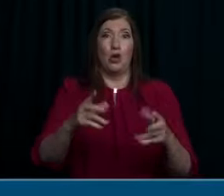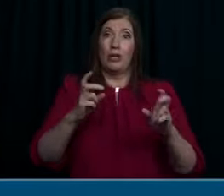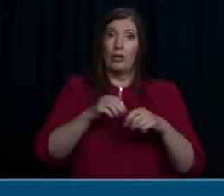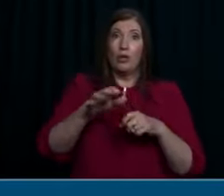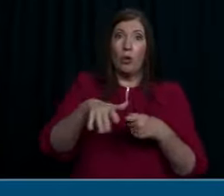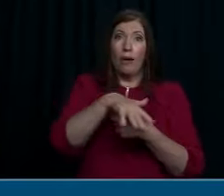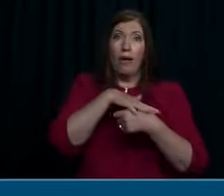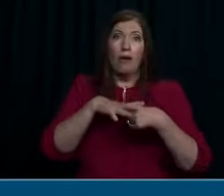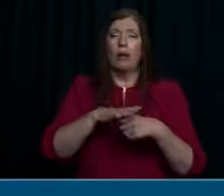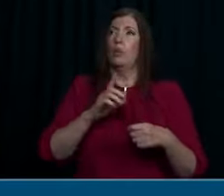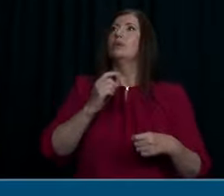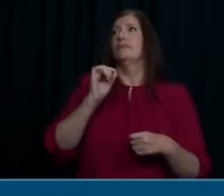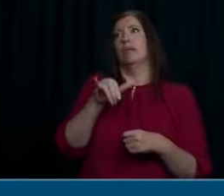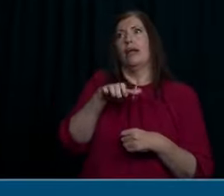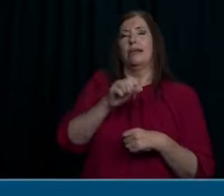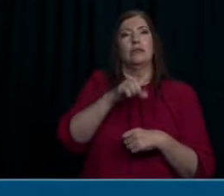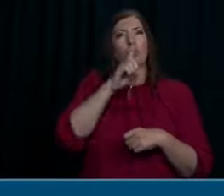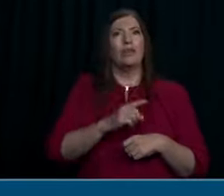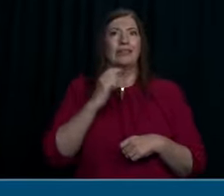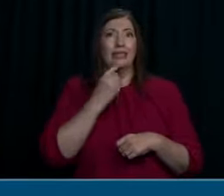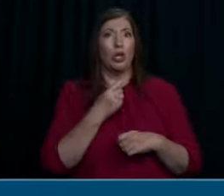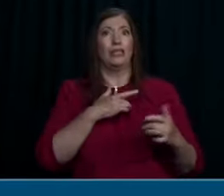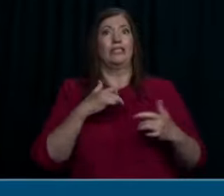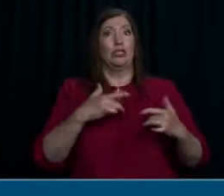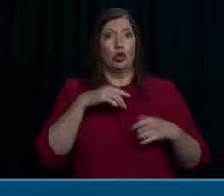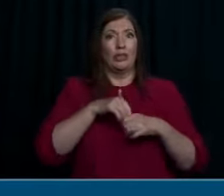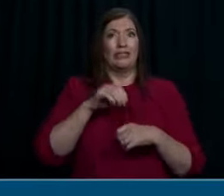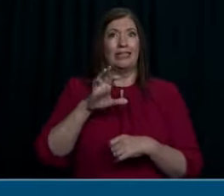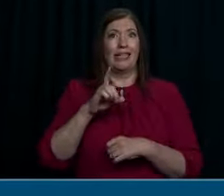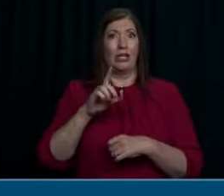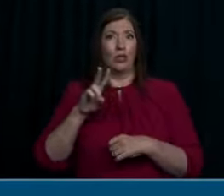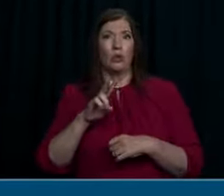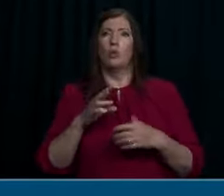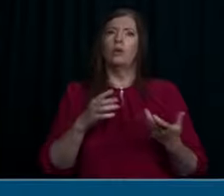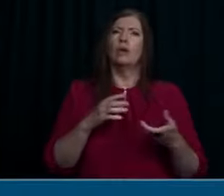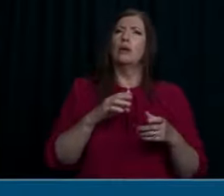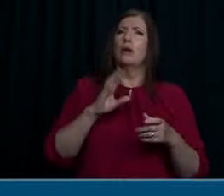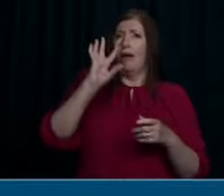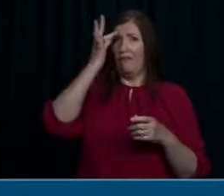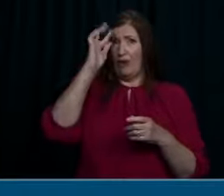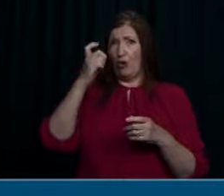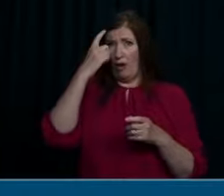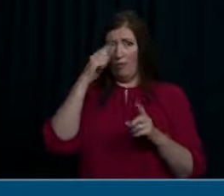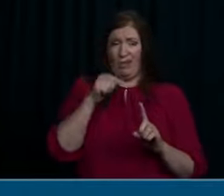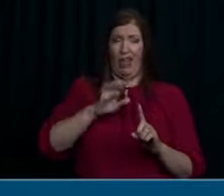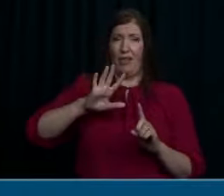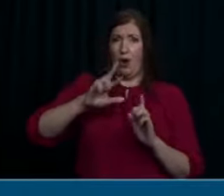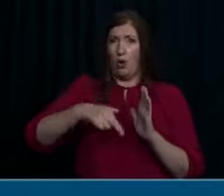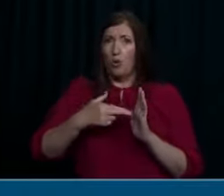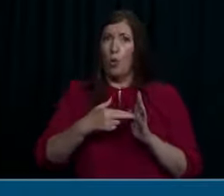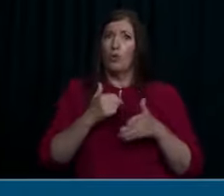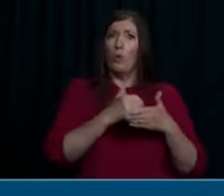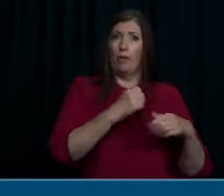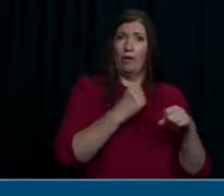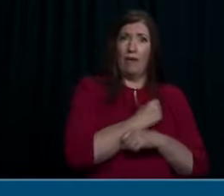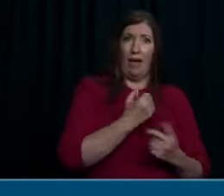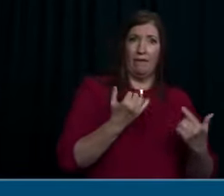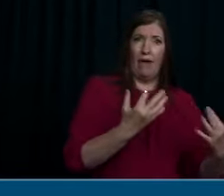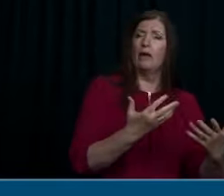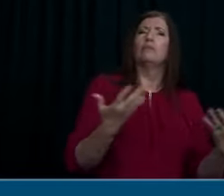very serious concern in Congressional District 2. What do you think the role of the federal government is in combating those wildfires?